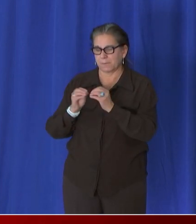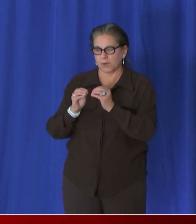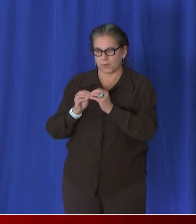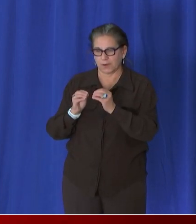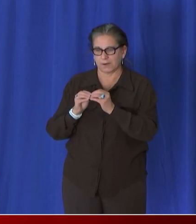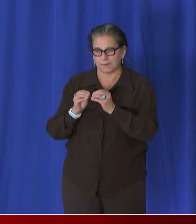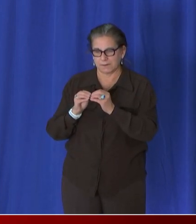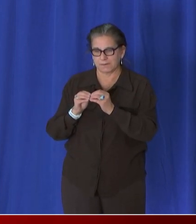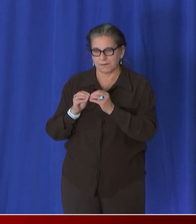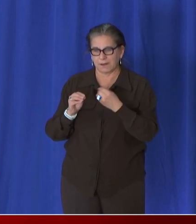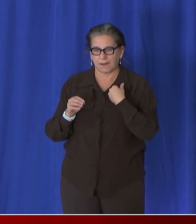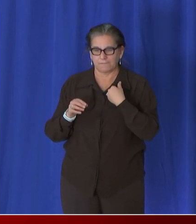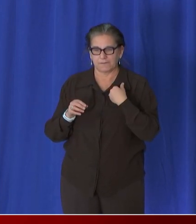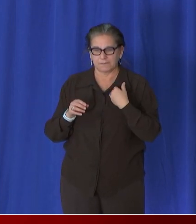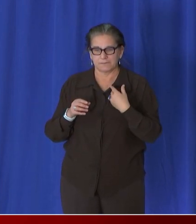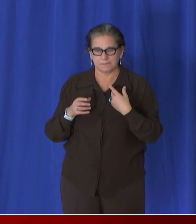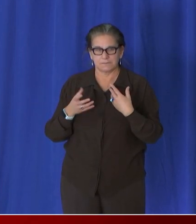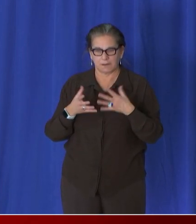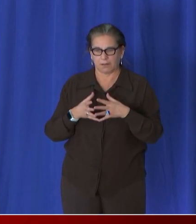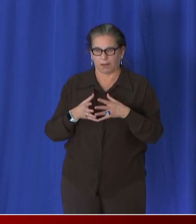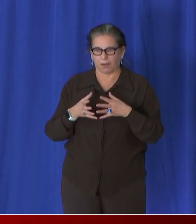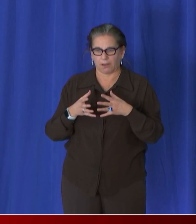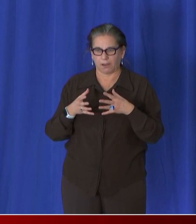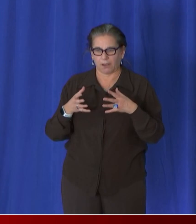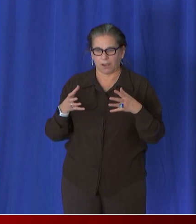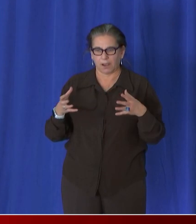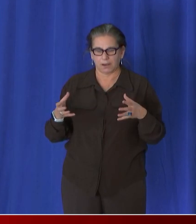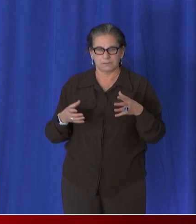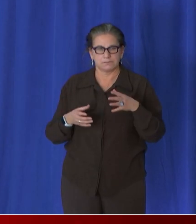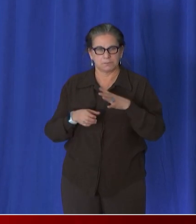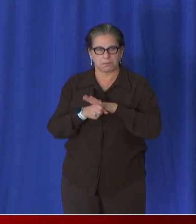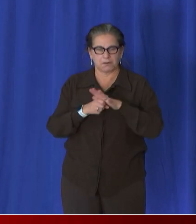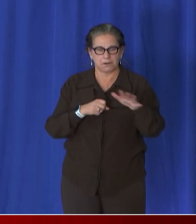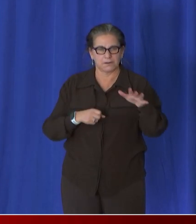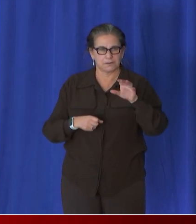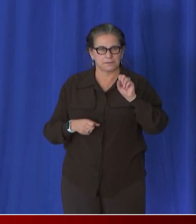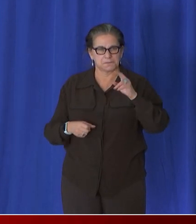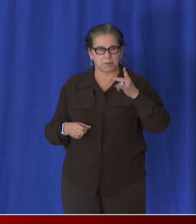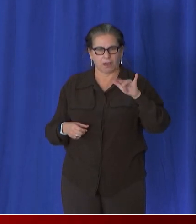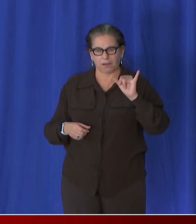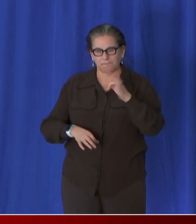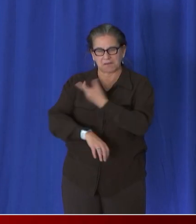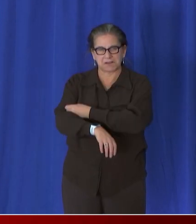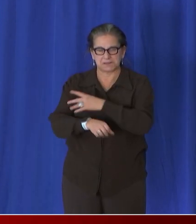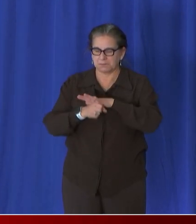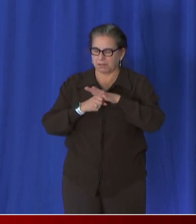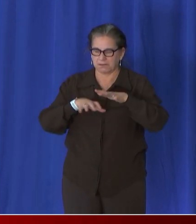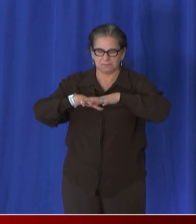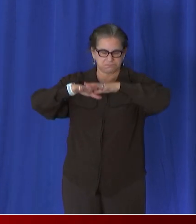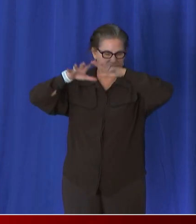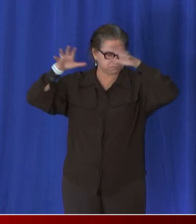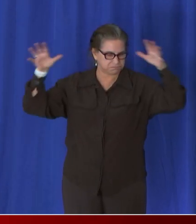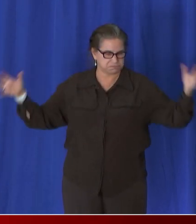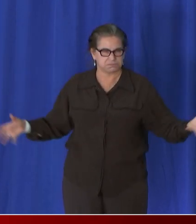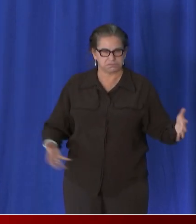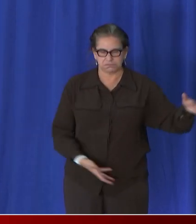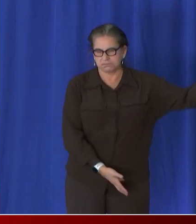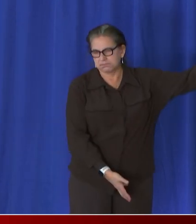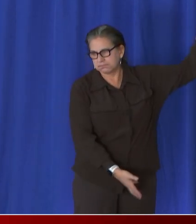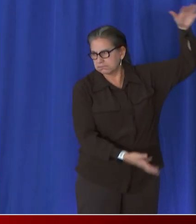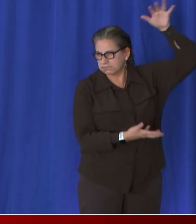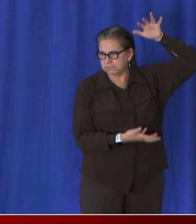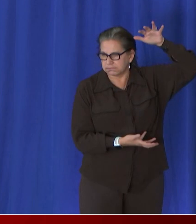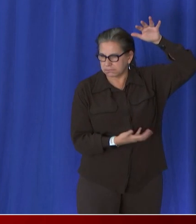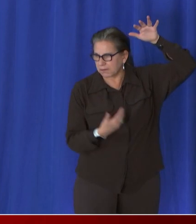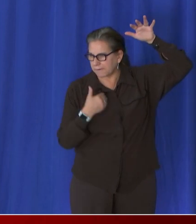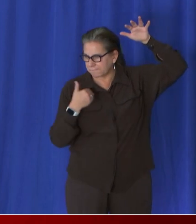nation's supply of vaccine looks good when we talk to our federal counterparts. We see occasional disruptions for a day if we see a run on